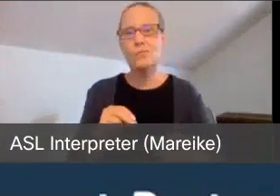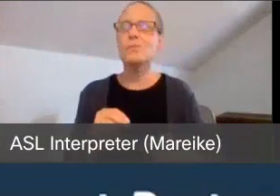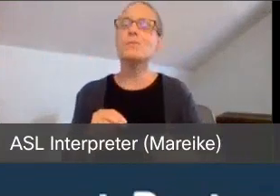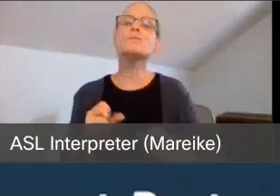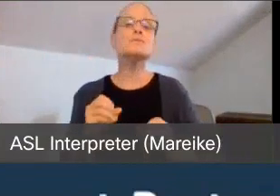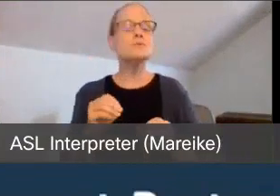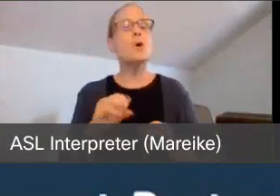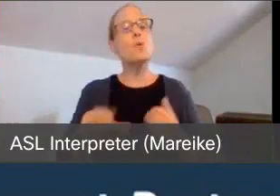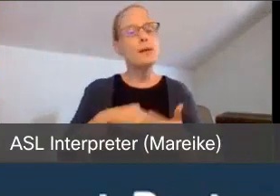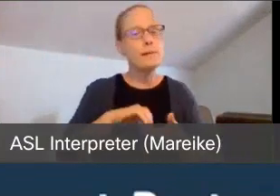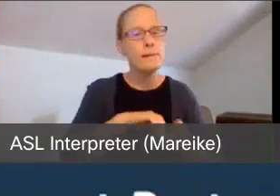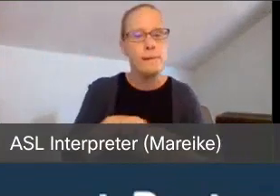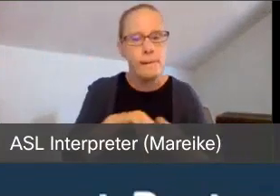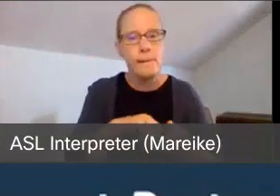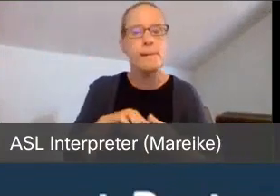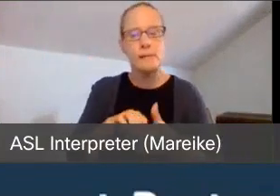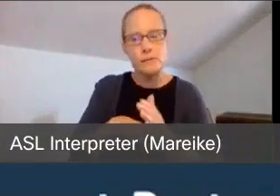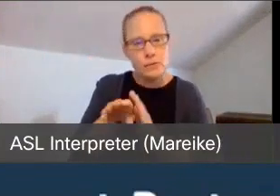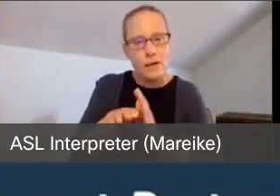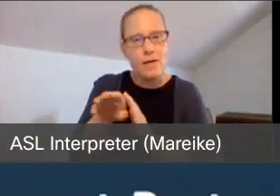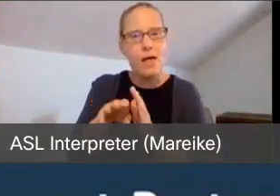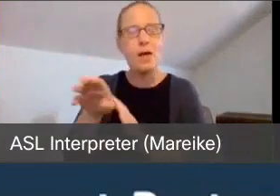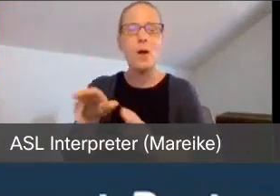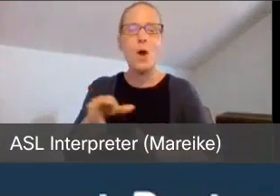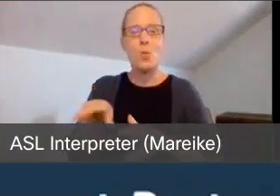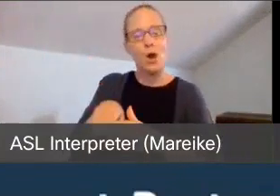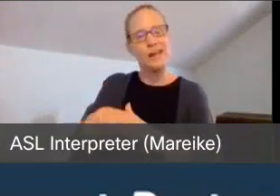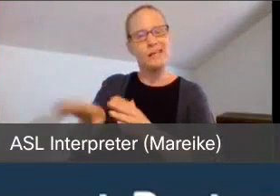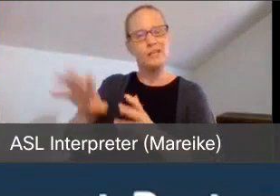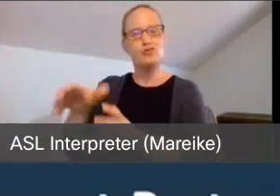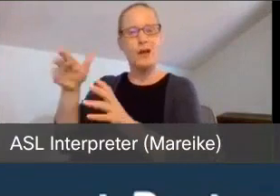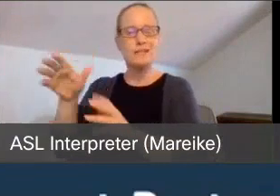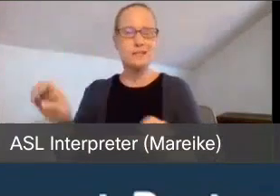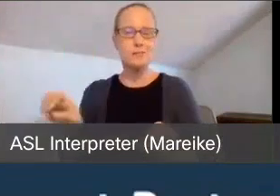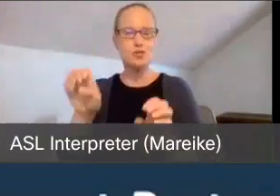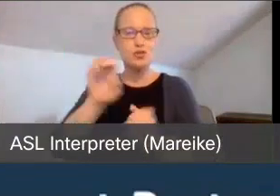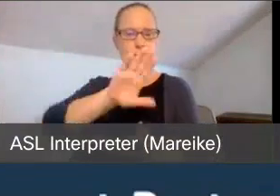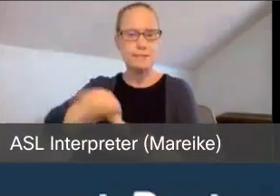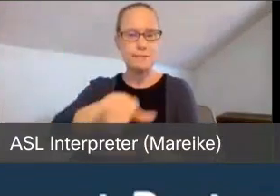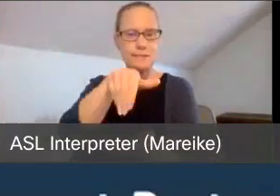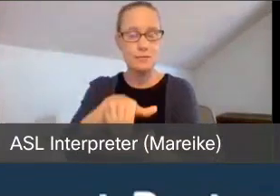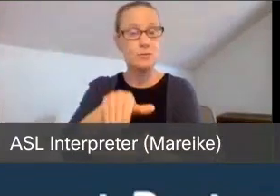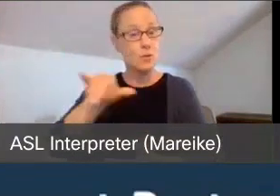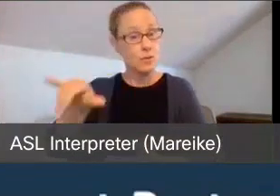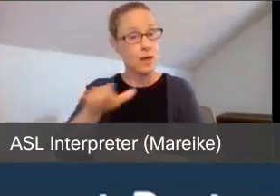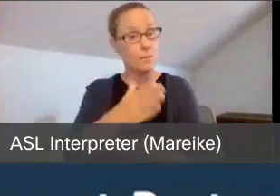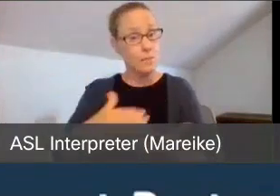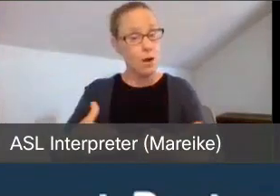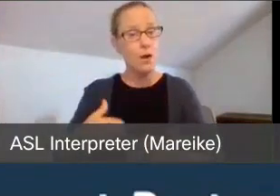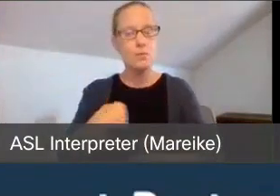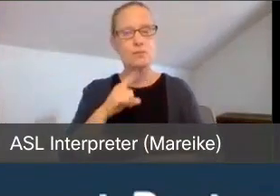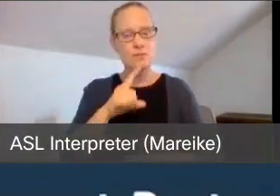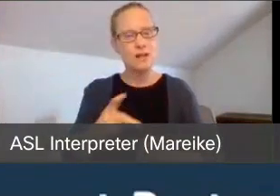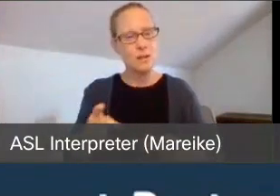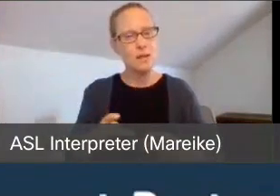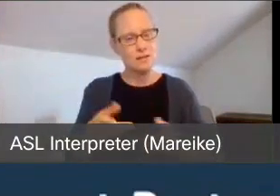we worked to develop a 24-hour walk-in crisis emergency center. And so that piece really was the place